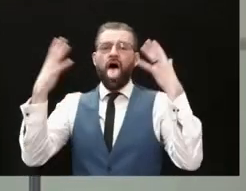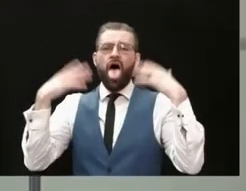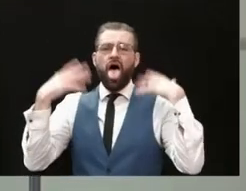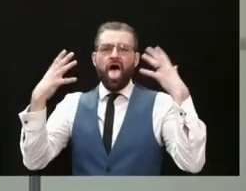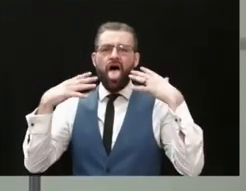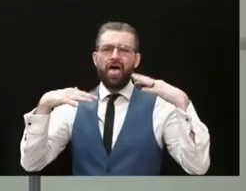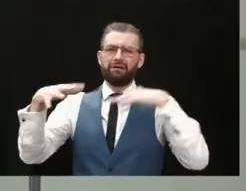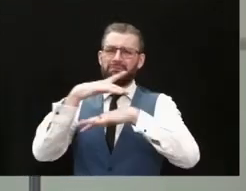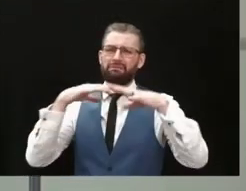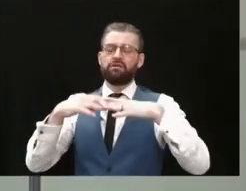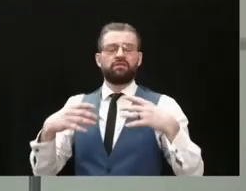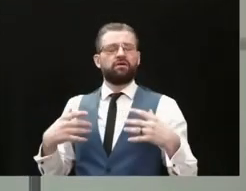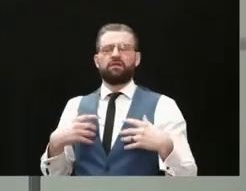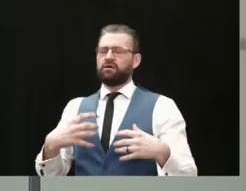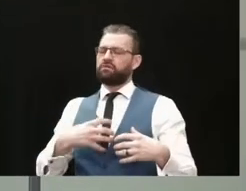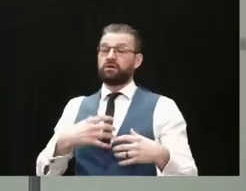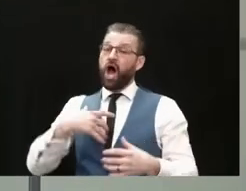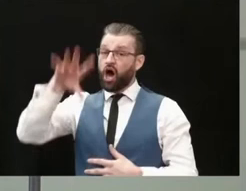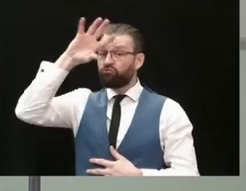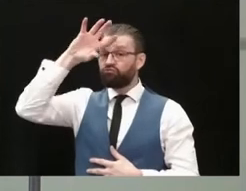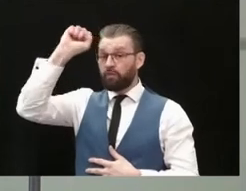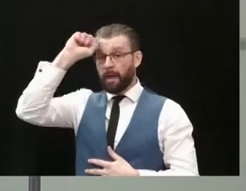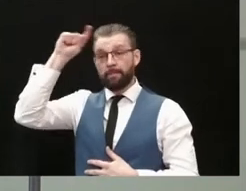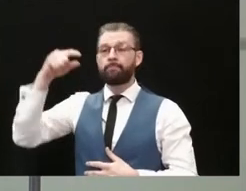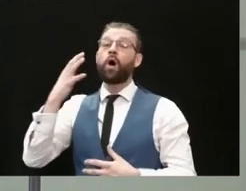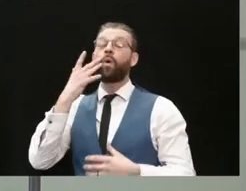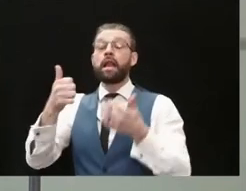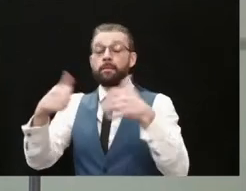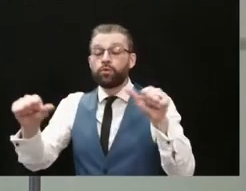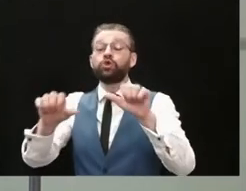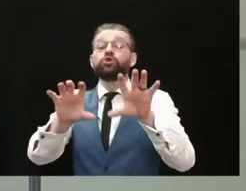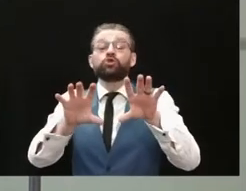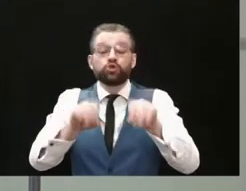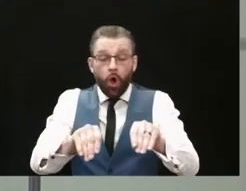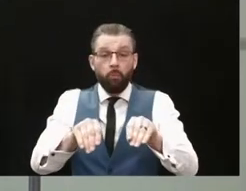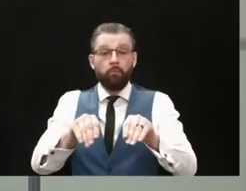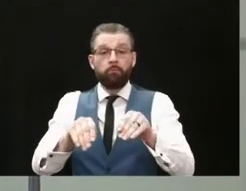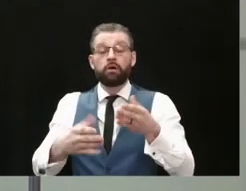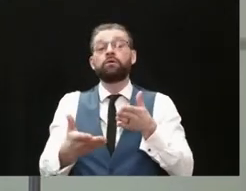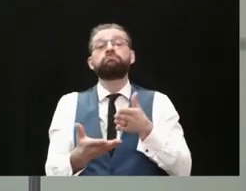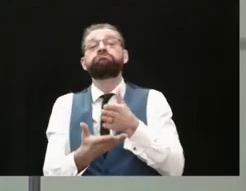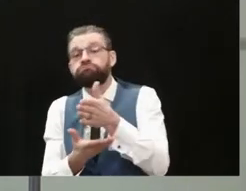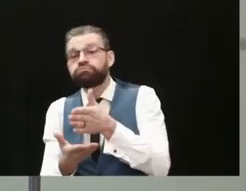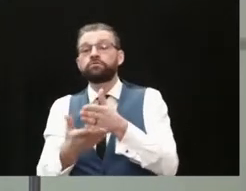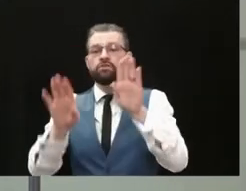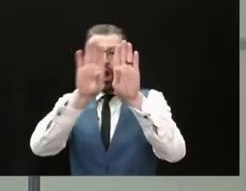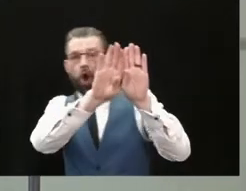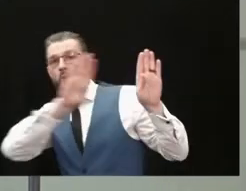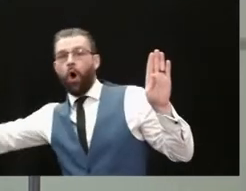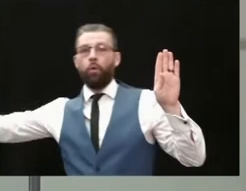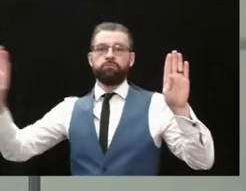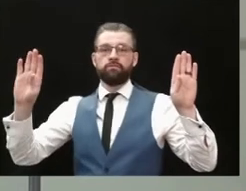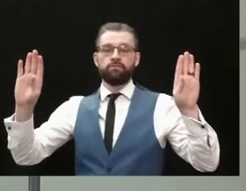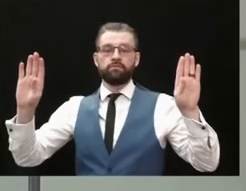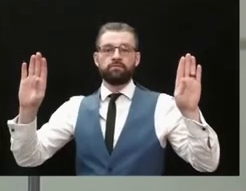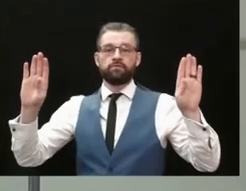levels within the cattle truck were dropping. And I remember when eventually it stopped, at Theresienstadt, and they opened the cattle truck door, they slid